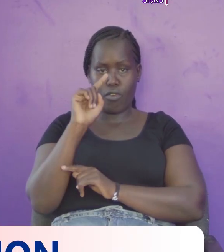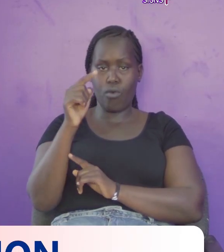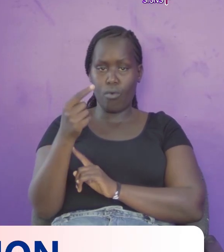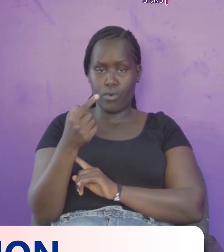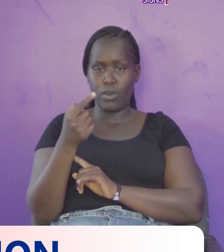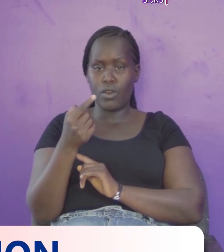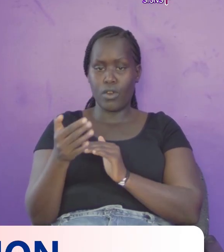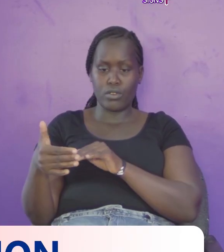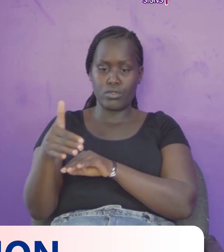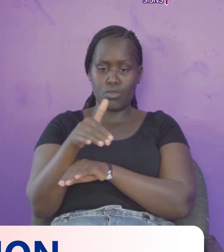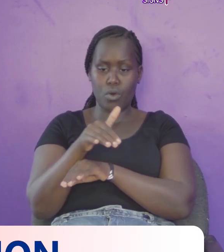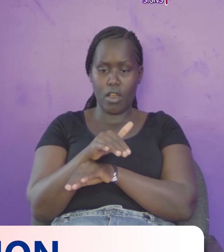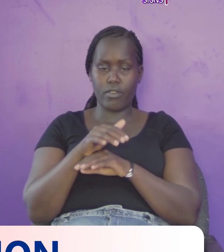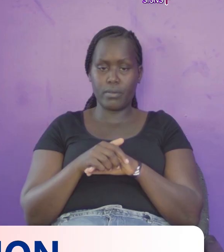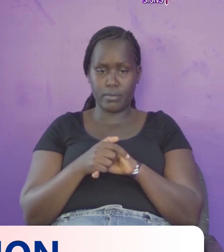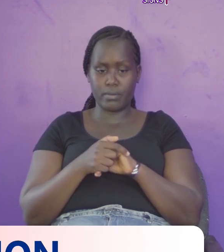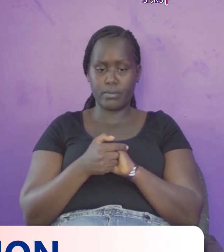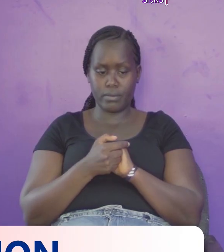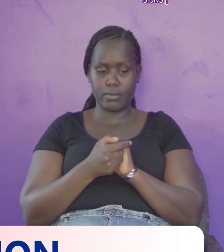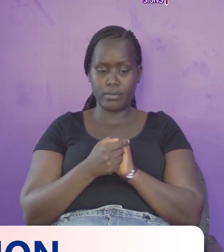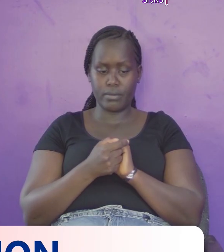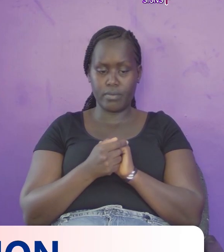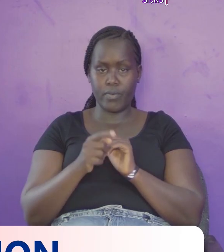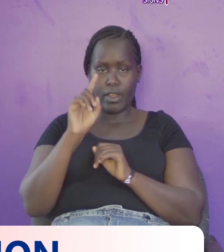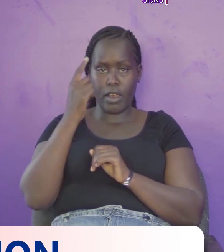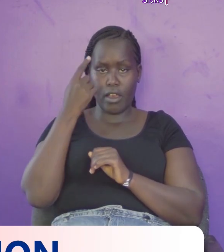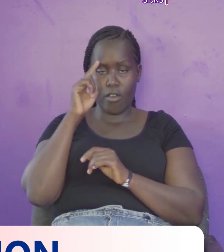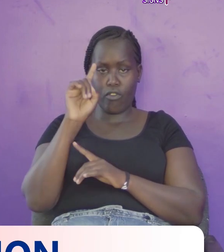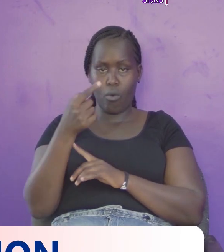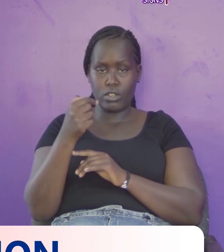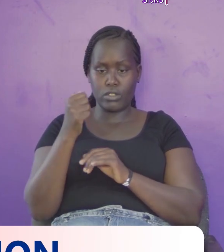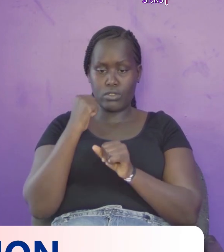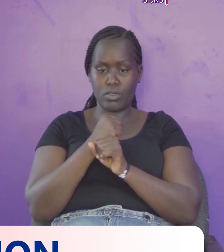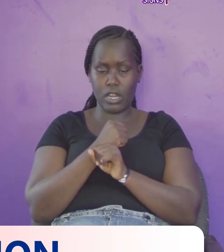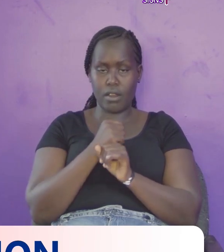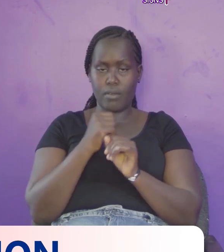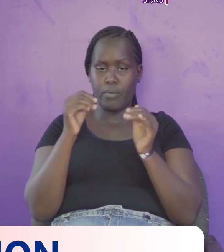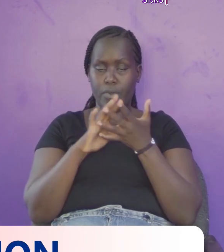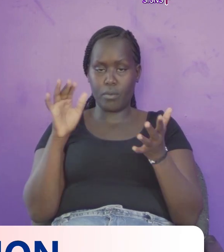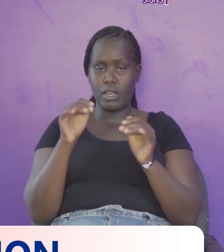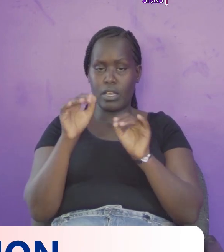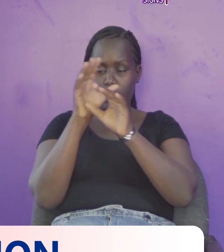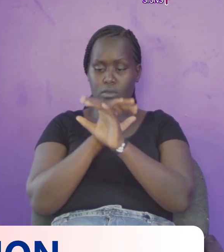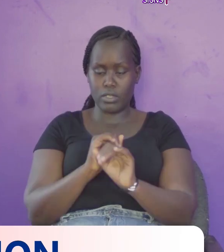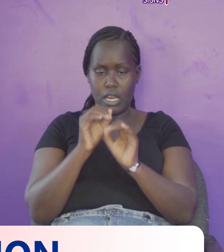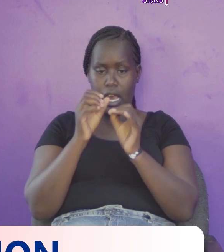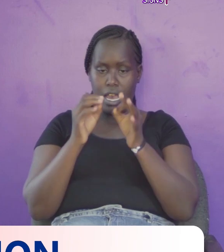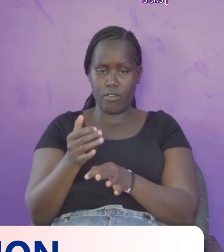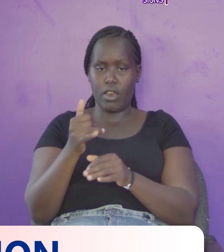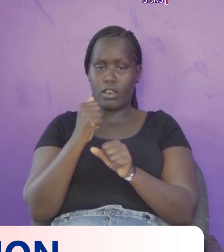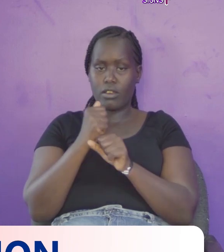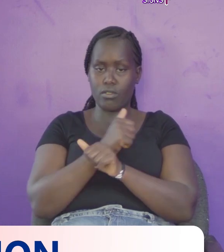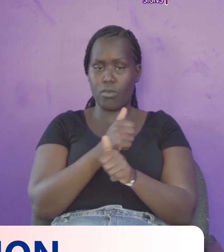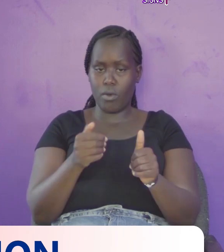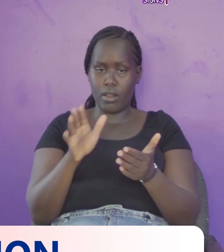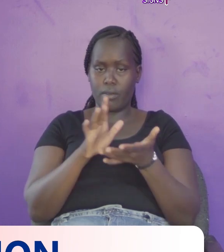praised the cover. president. For once you've praised the No, president. I do. Ruto. When he does well, I say. When he does not do well, Yes. I told you that I'm